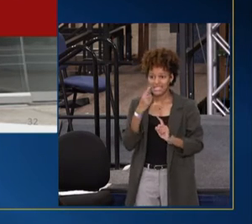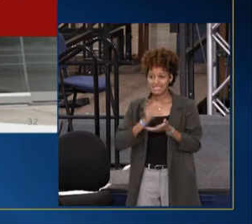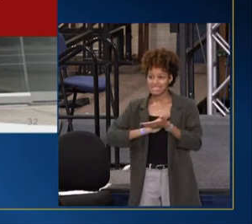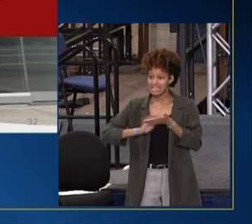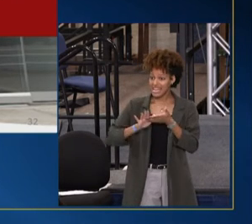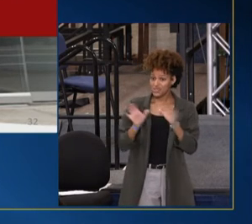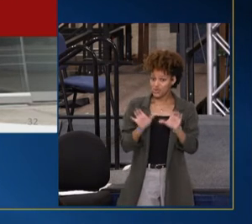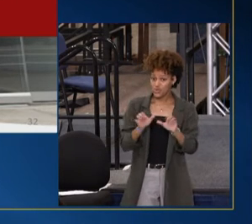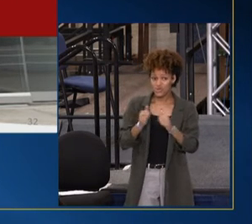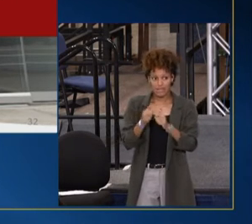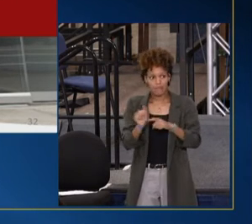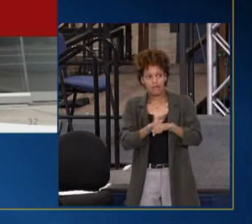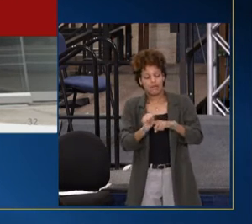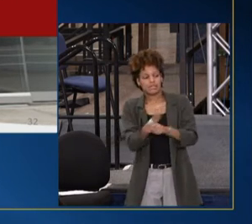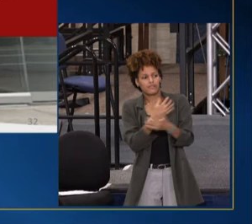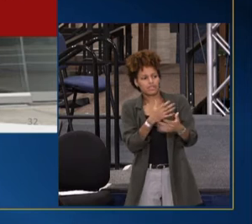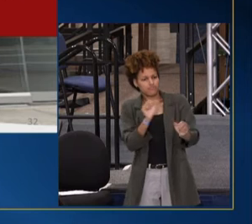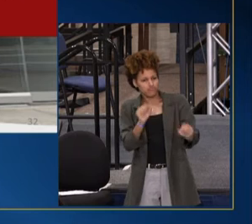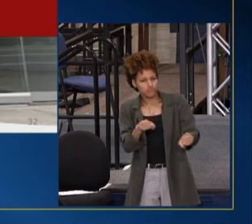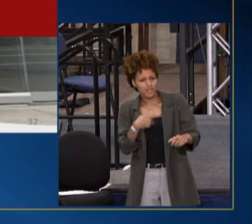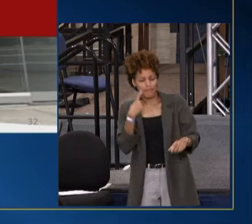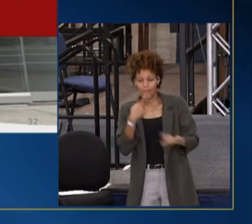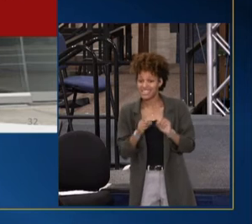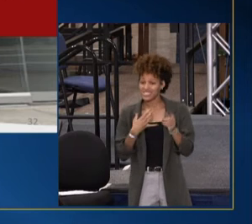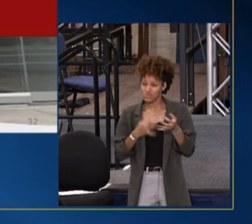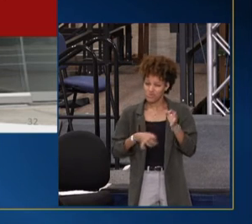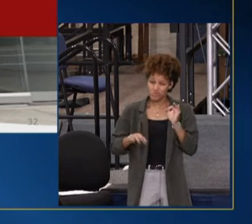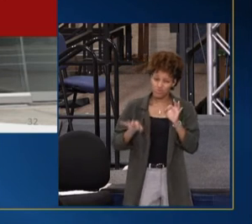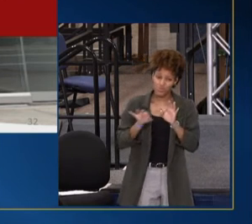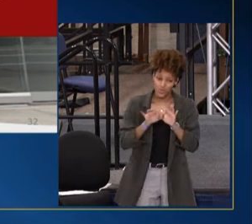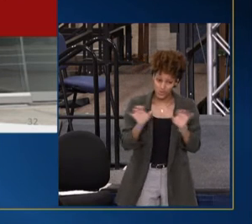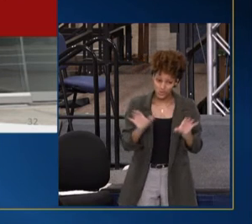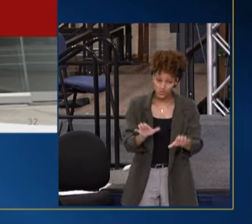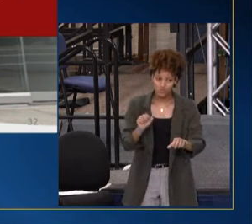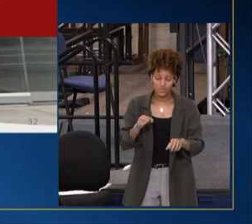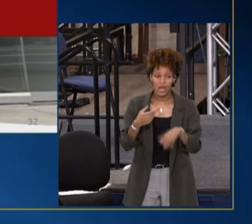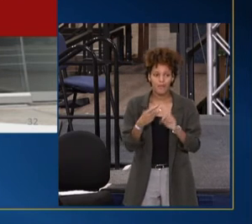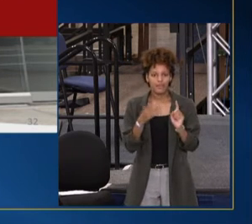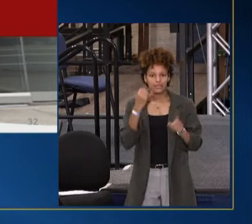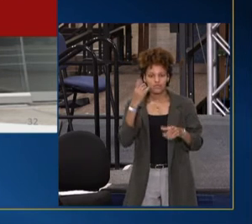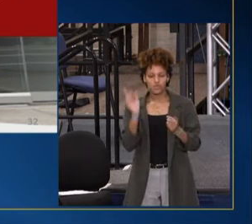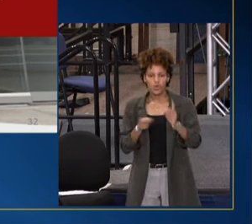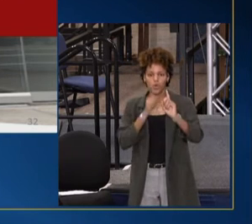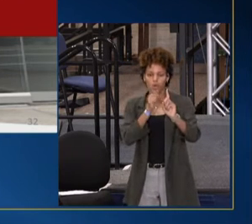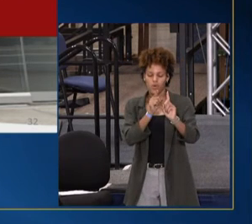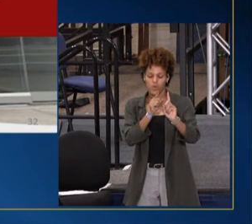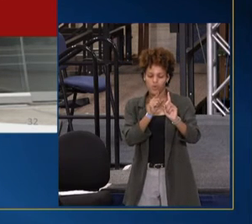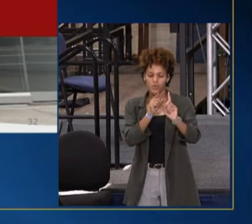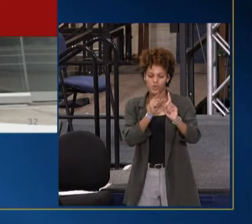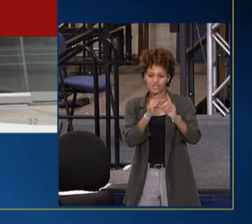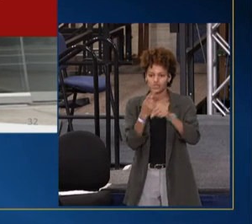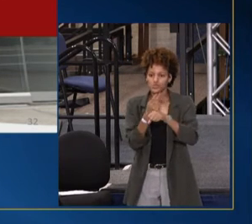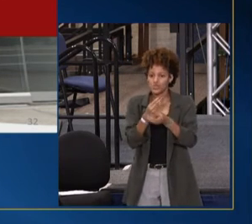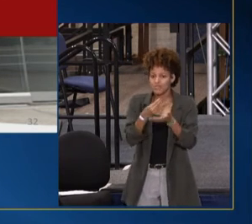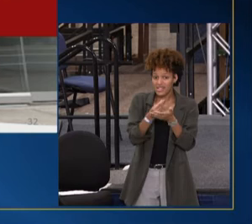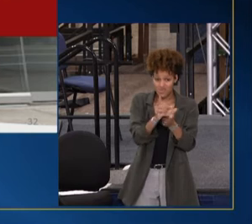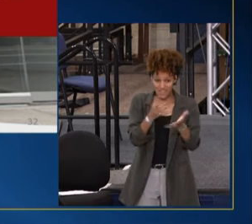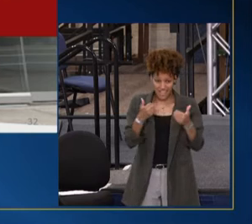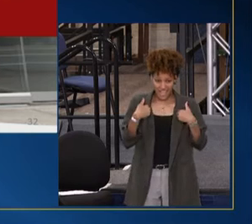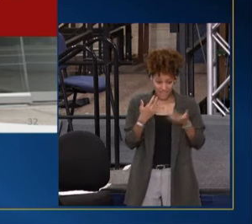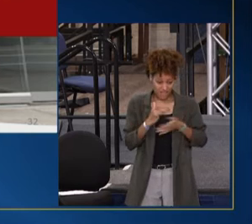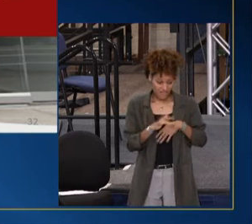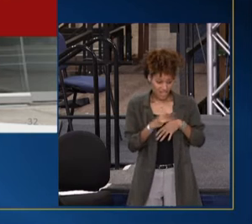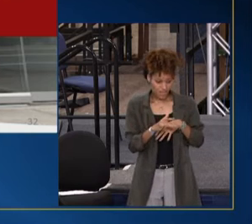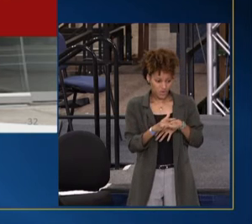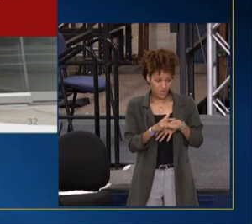to do. In practice, it is an critical thing to do. The idea of being able to use money you already have available